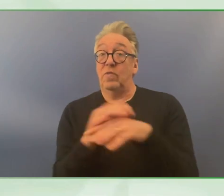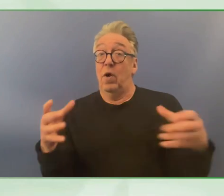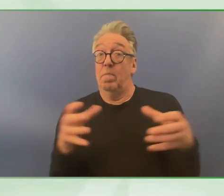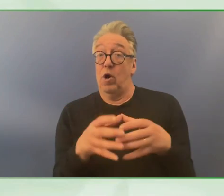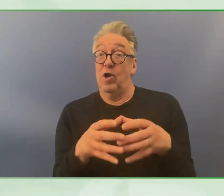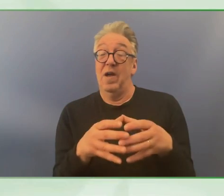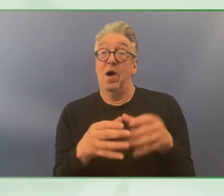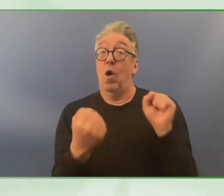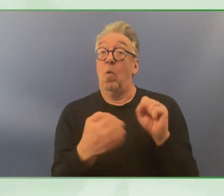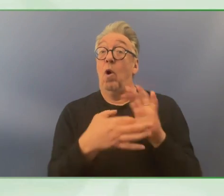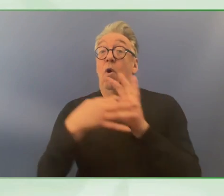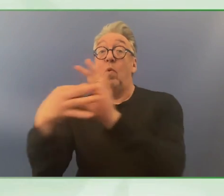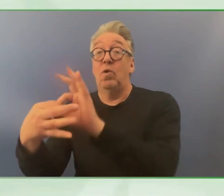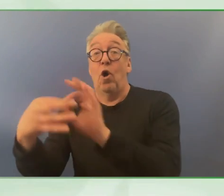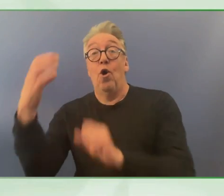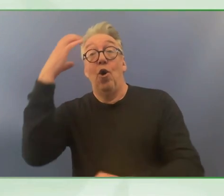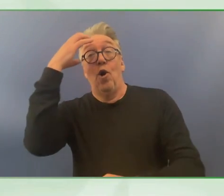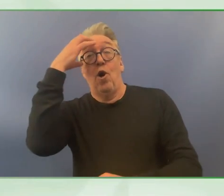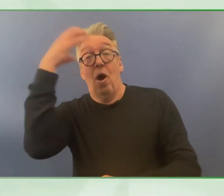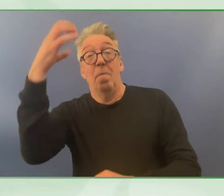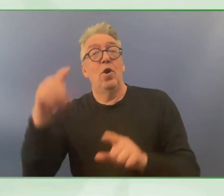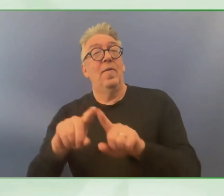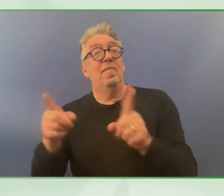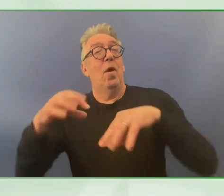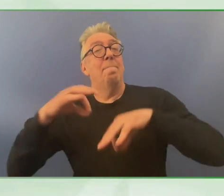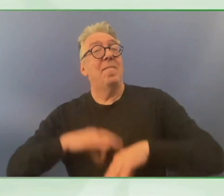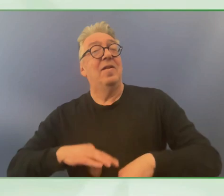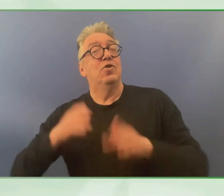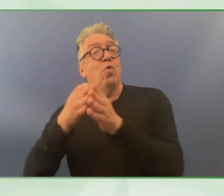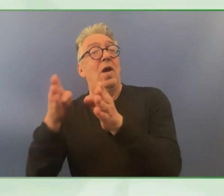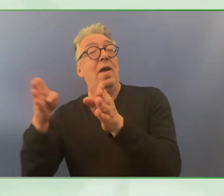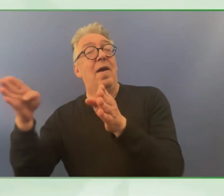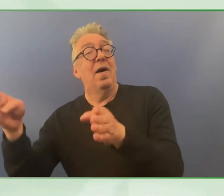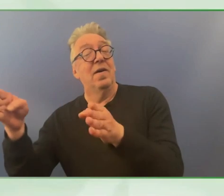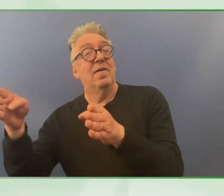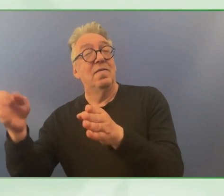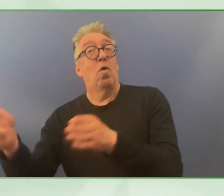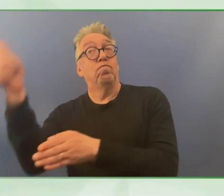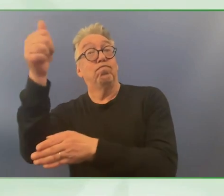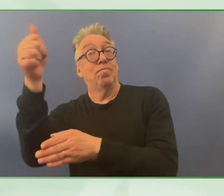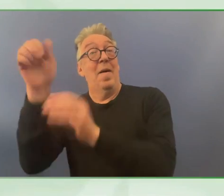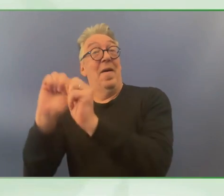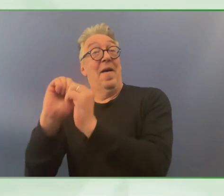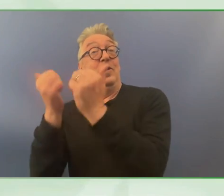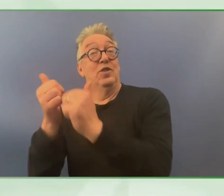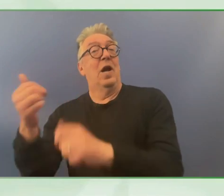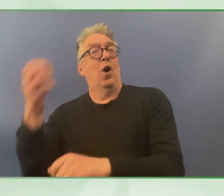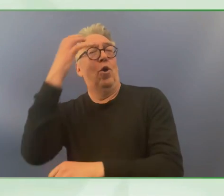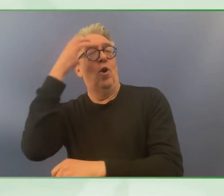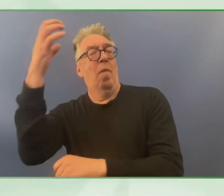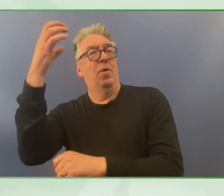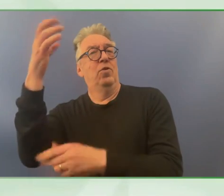inter-ministry agency for persons with disabilities. And so this council is divided